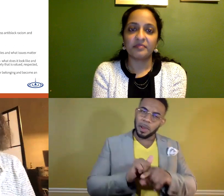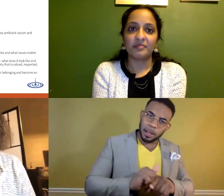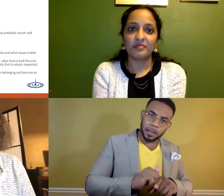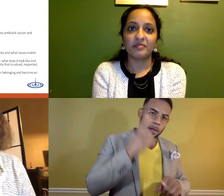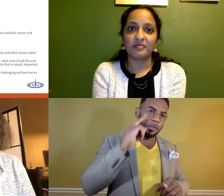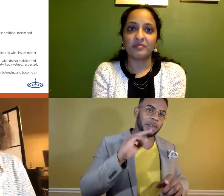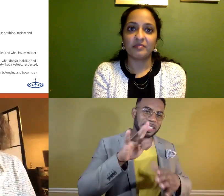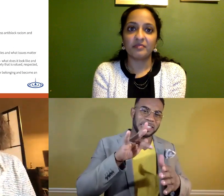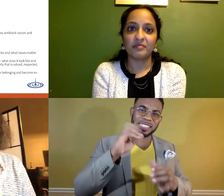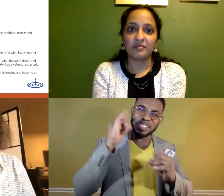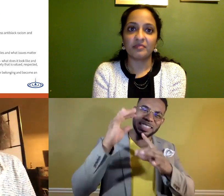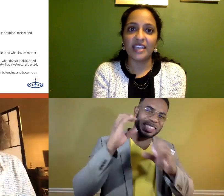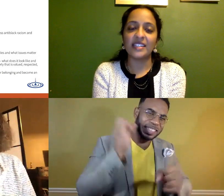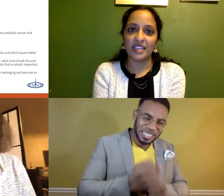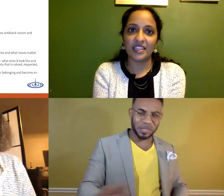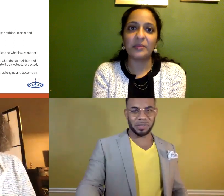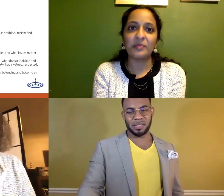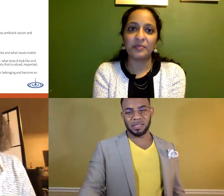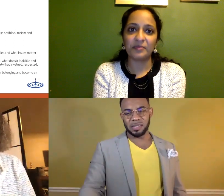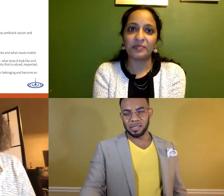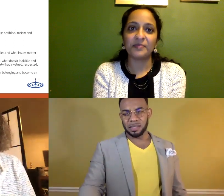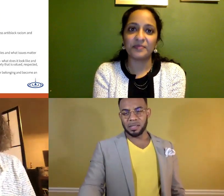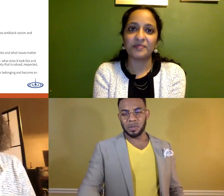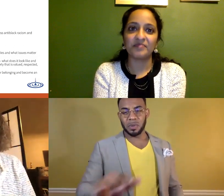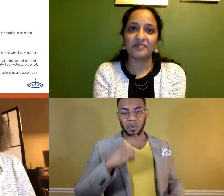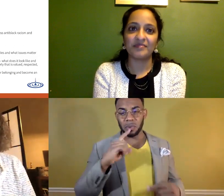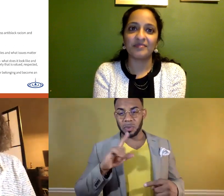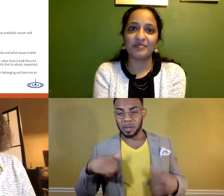for the centuries, have really been about